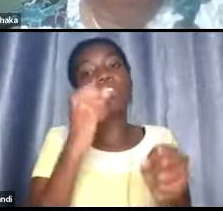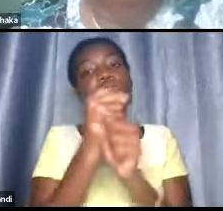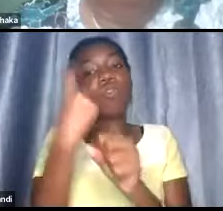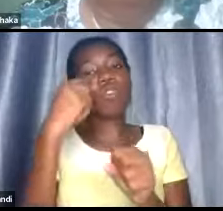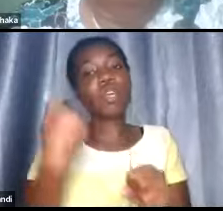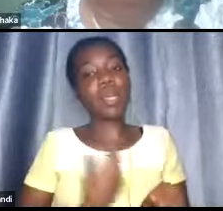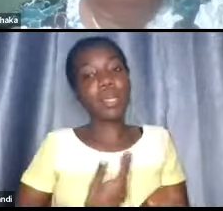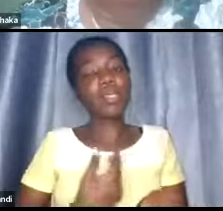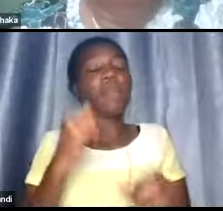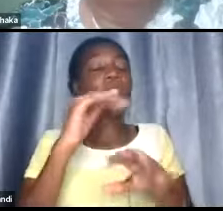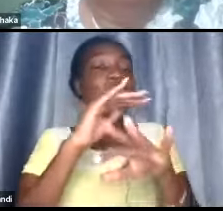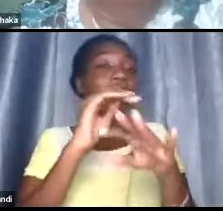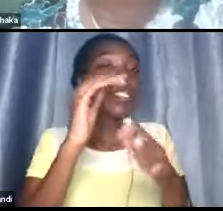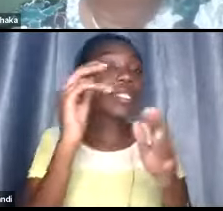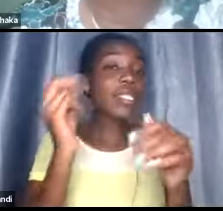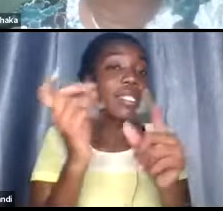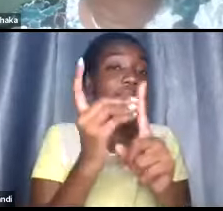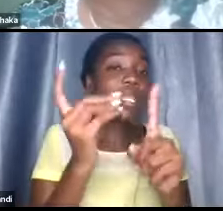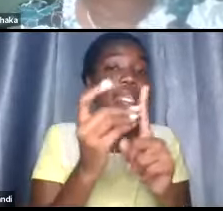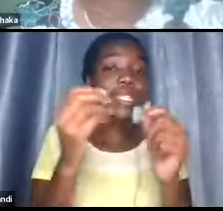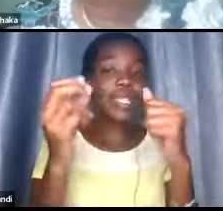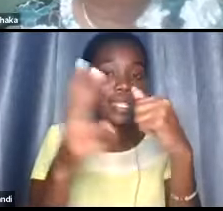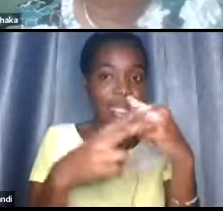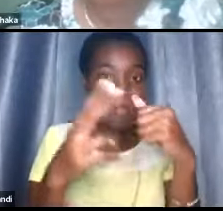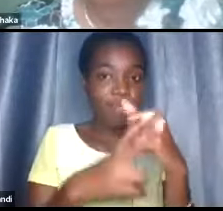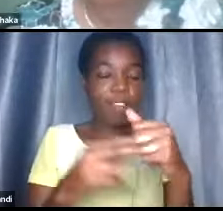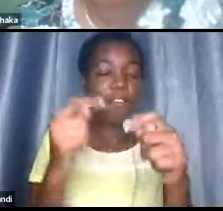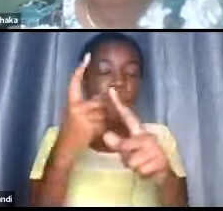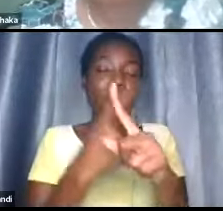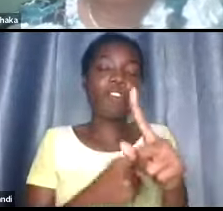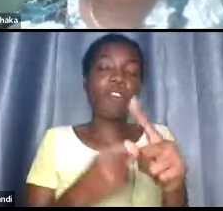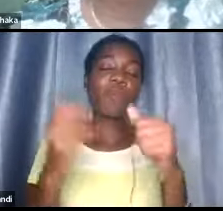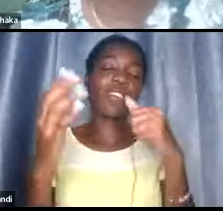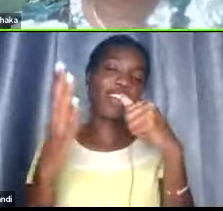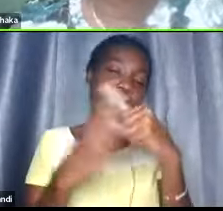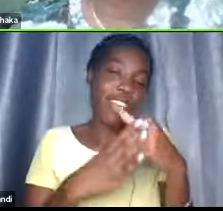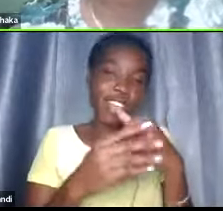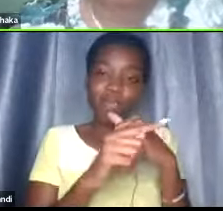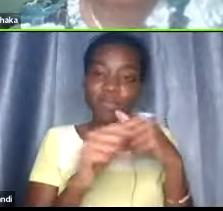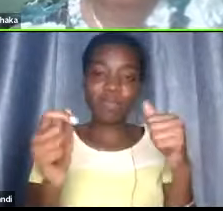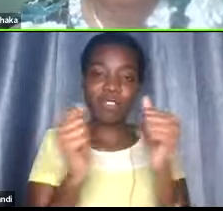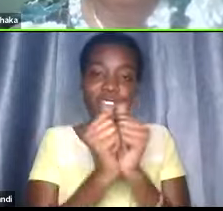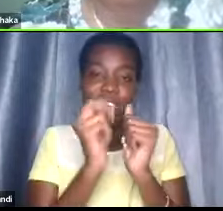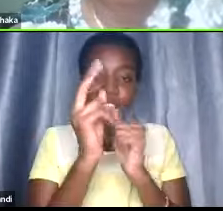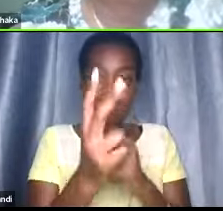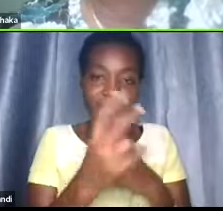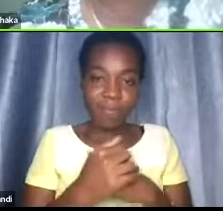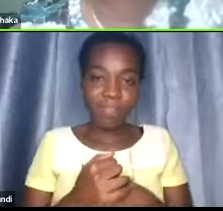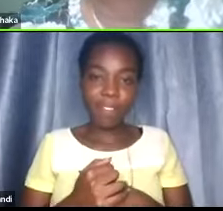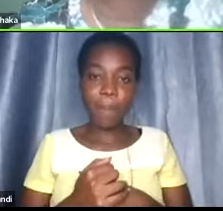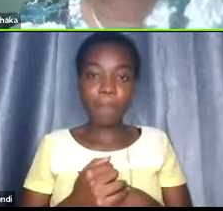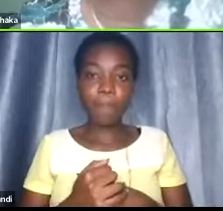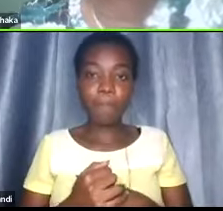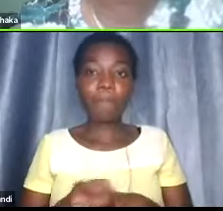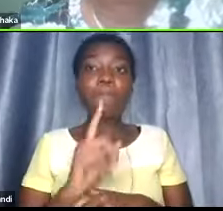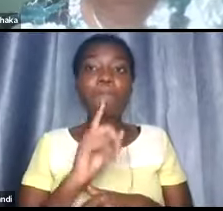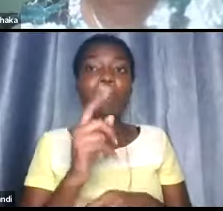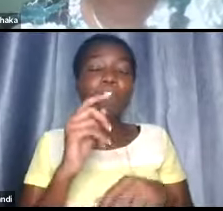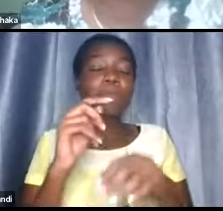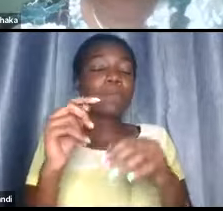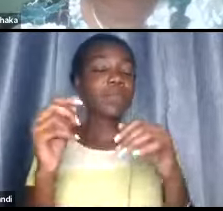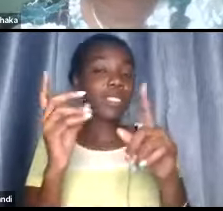from 9 a.m. to 12 a.m. To 12 noon. Oh my God. It is on 7th